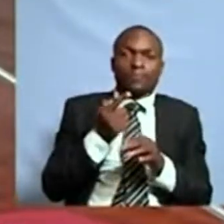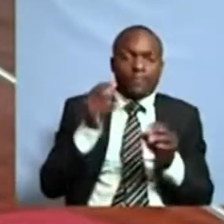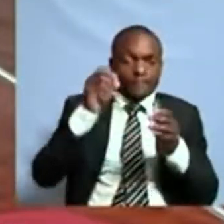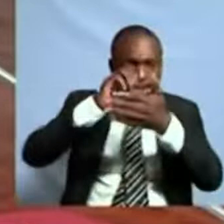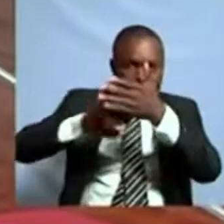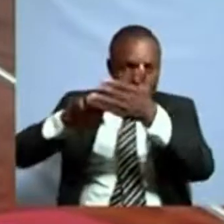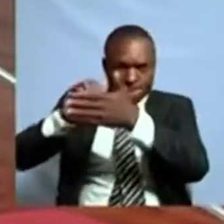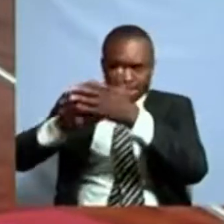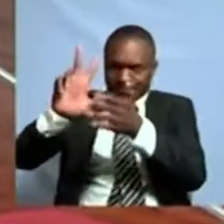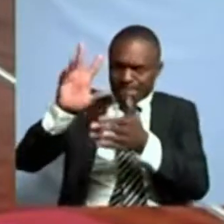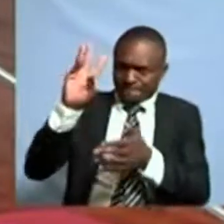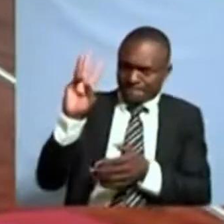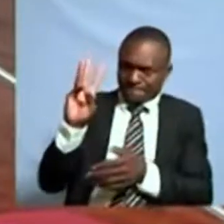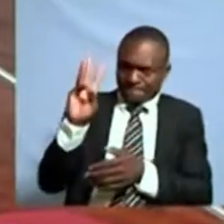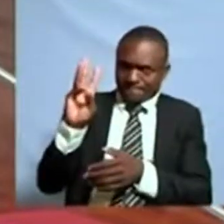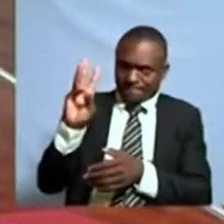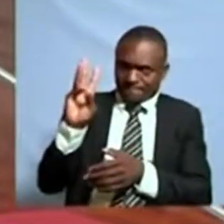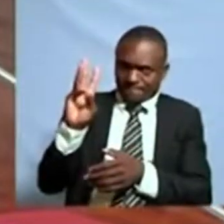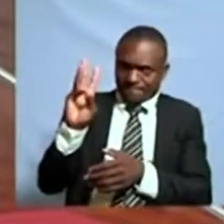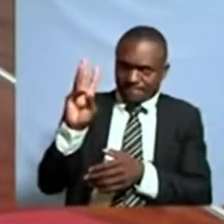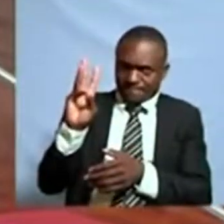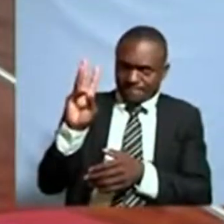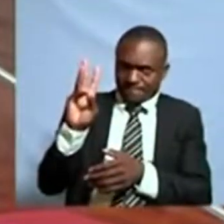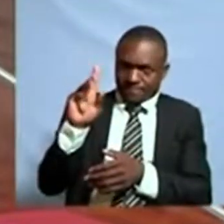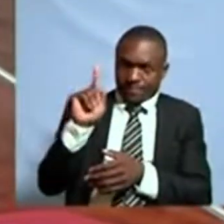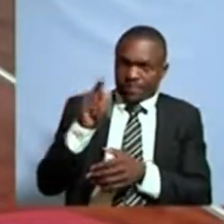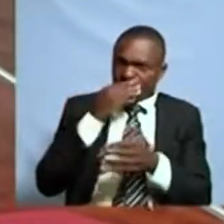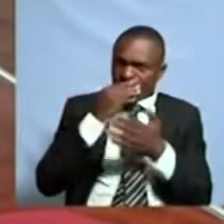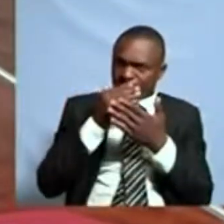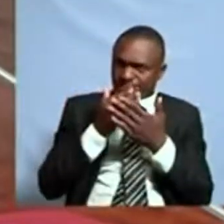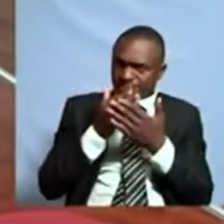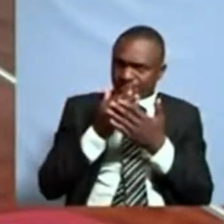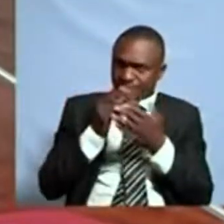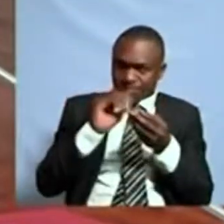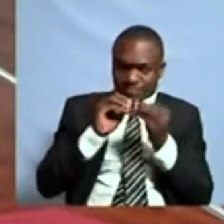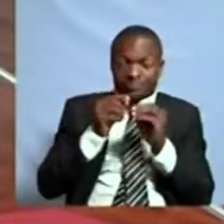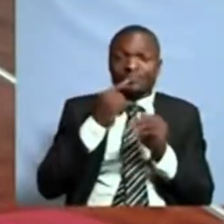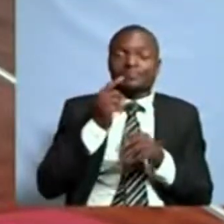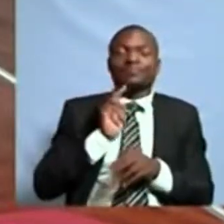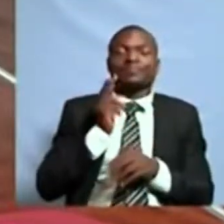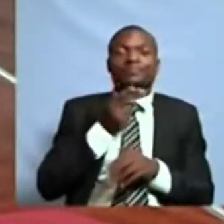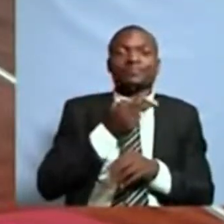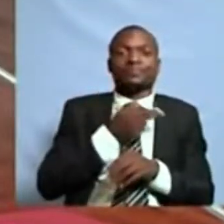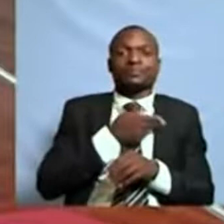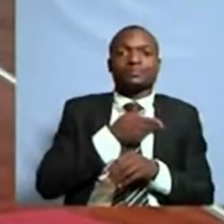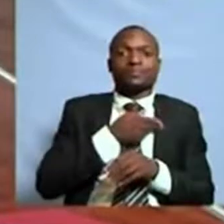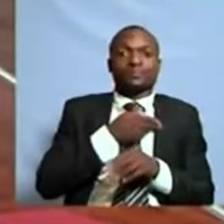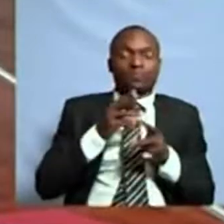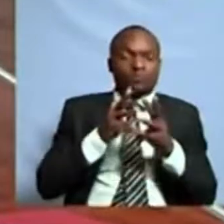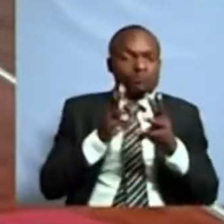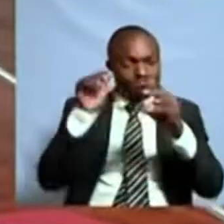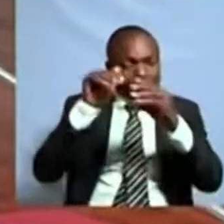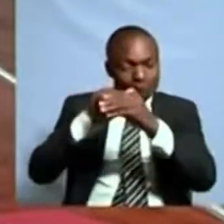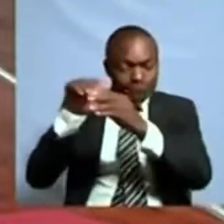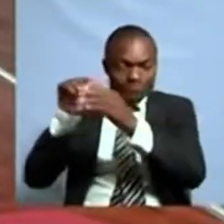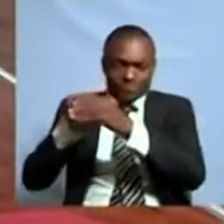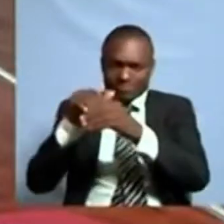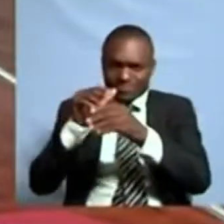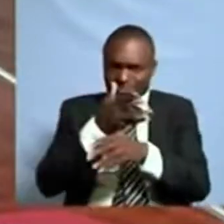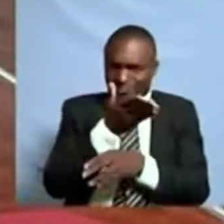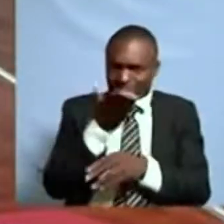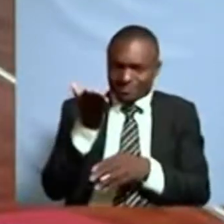withdraw at 36, is the actuarial valuation telling us the parameters, the considerations, the